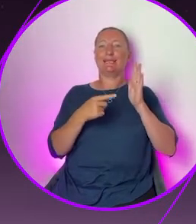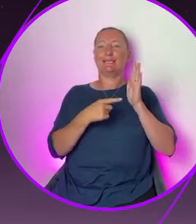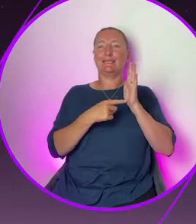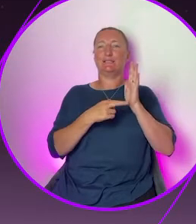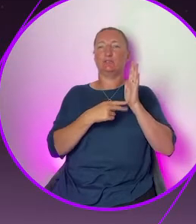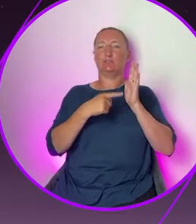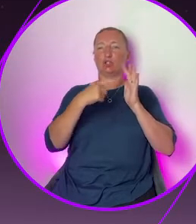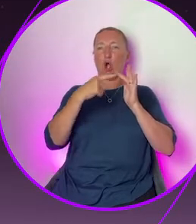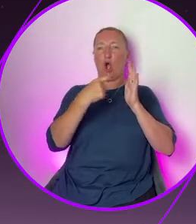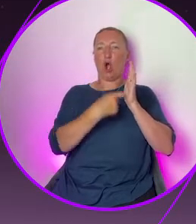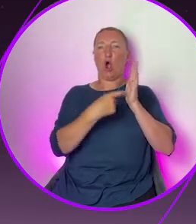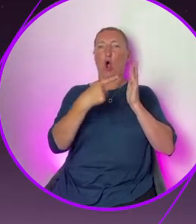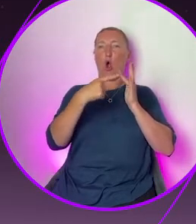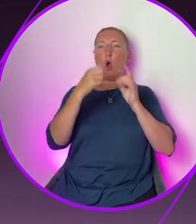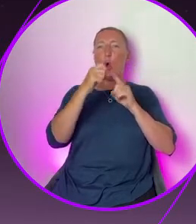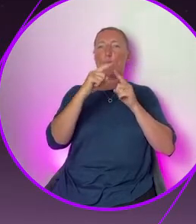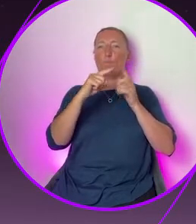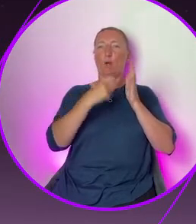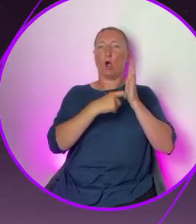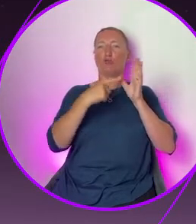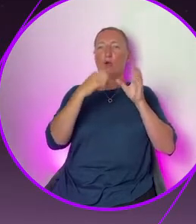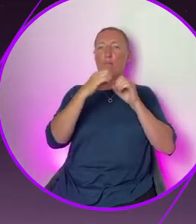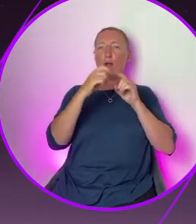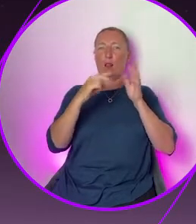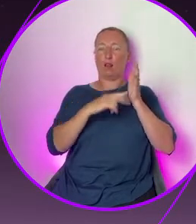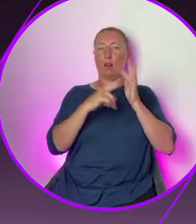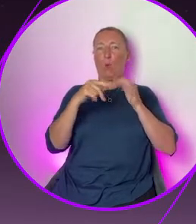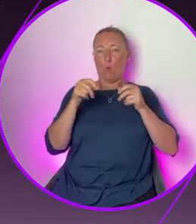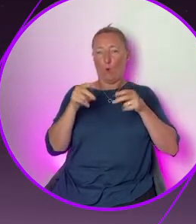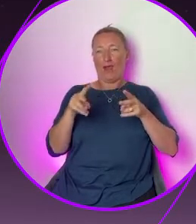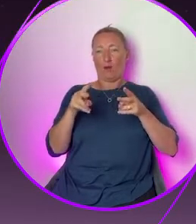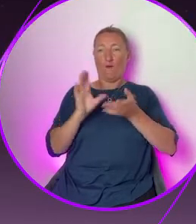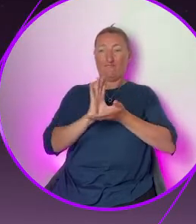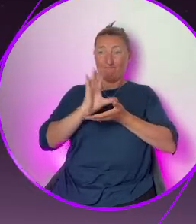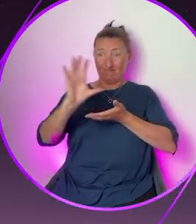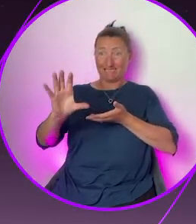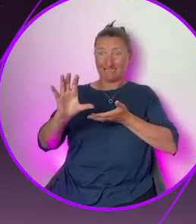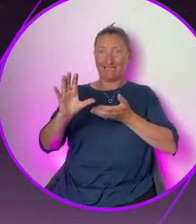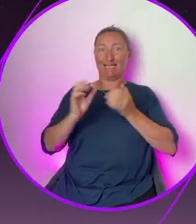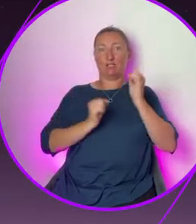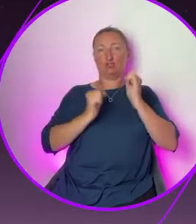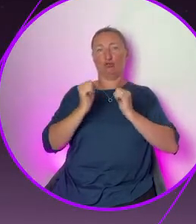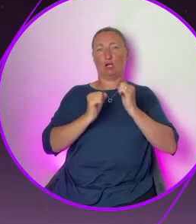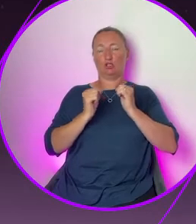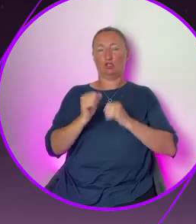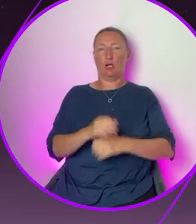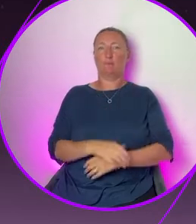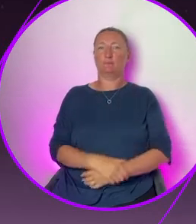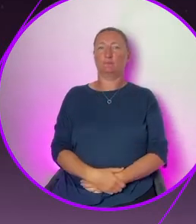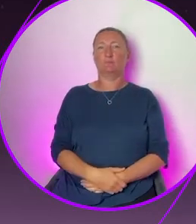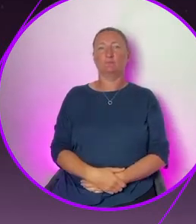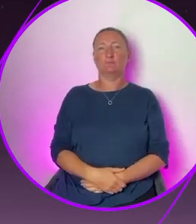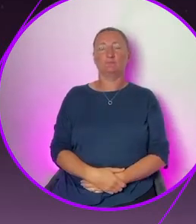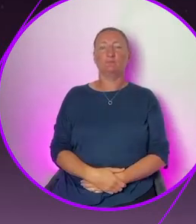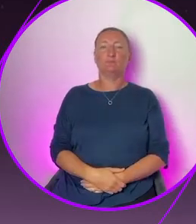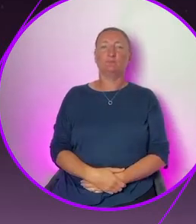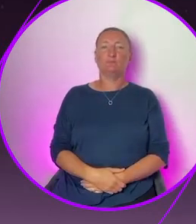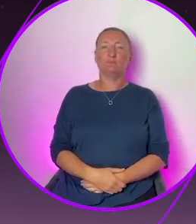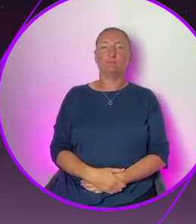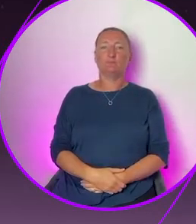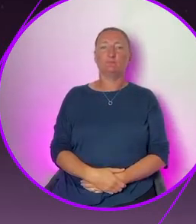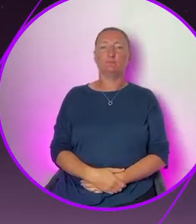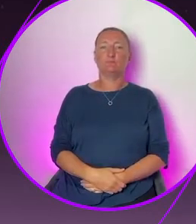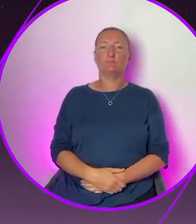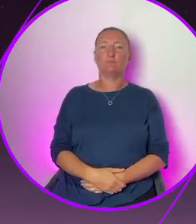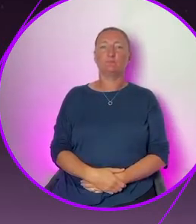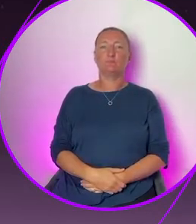of investing into infrastructures. So obviously there haven't been a huge amount of examples, but we